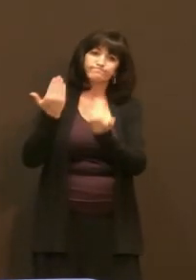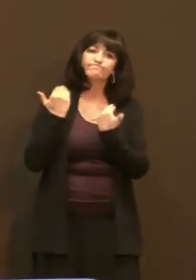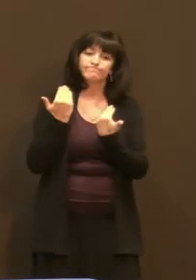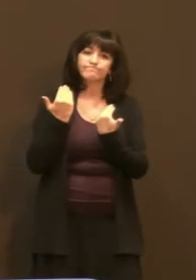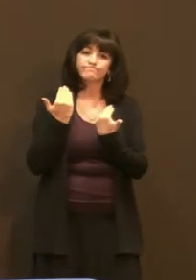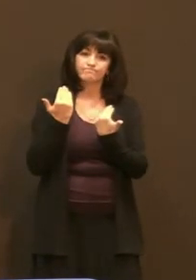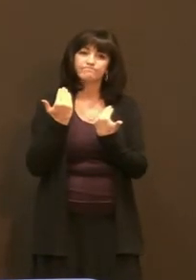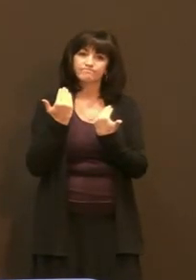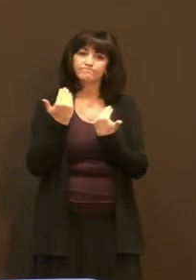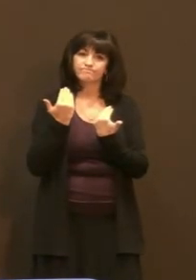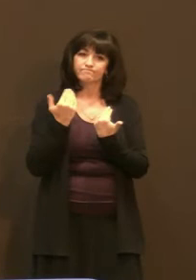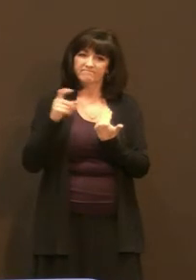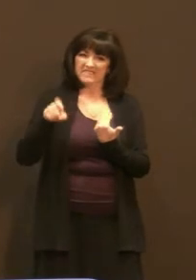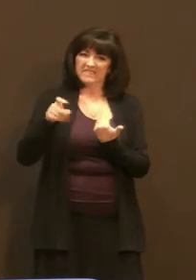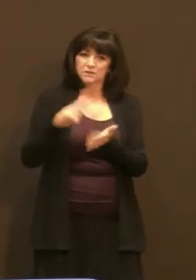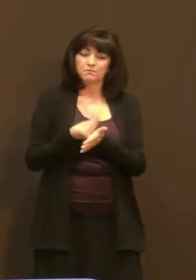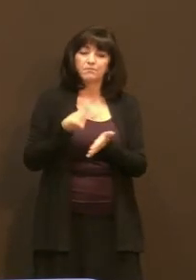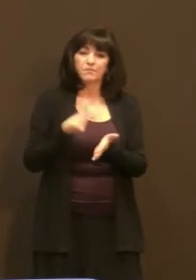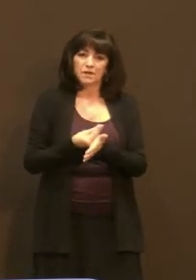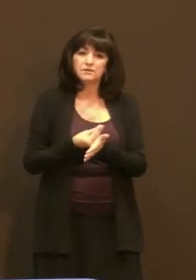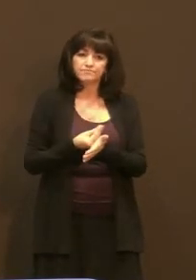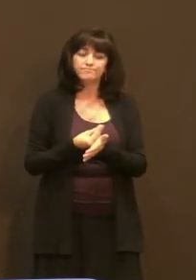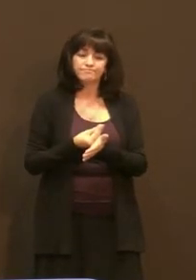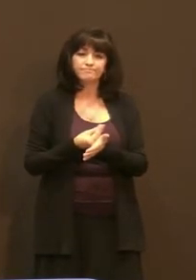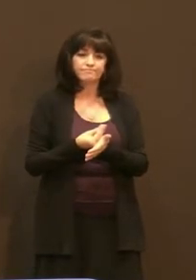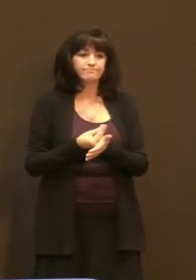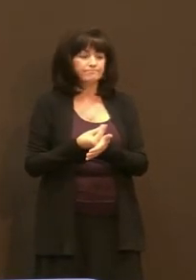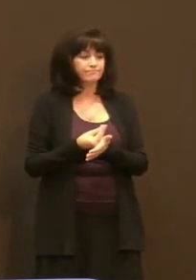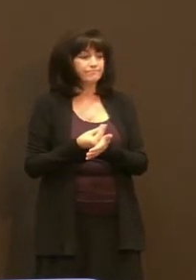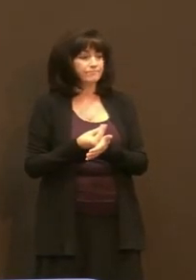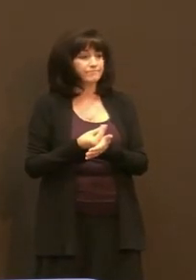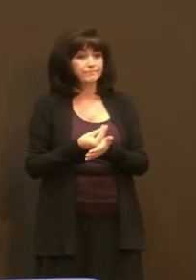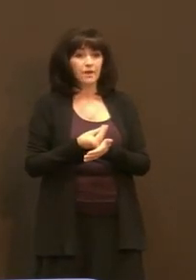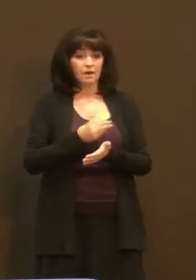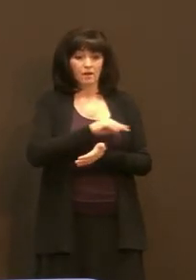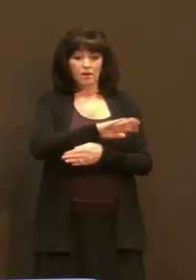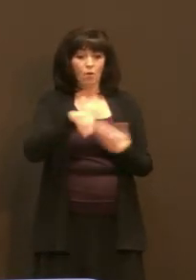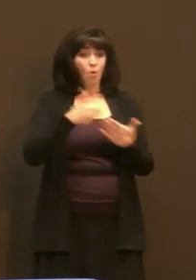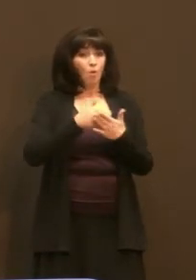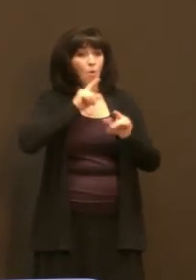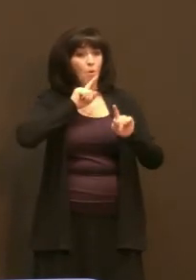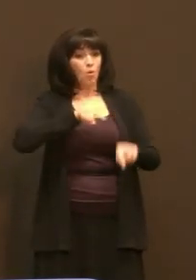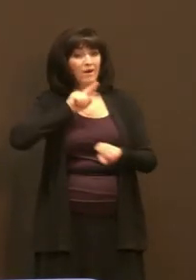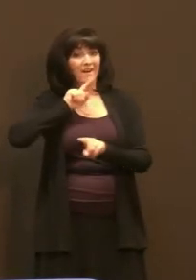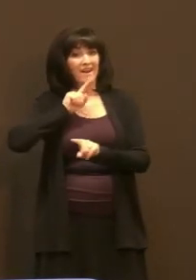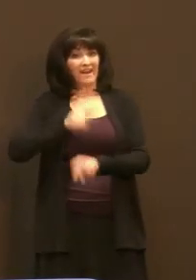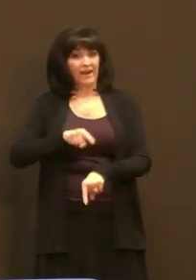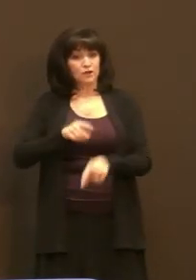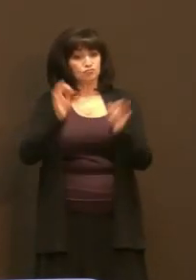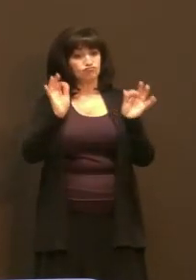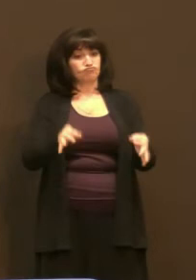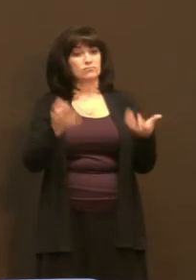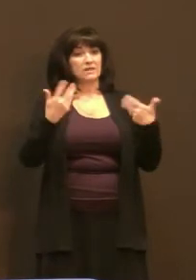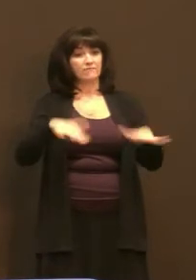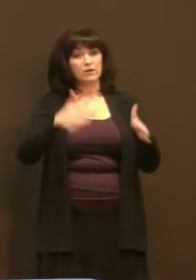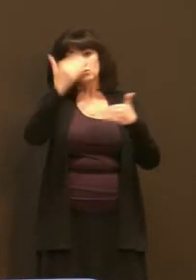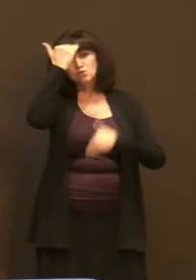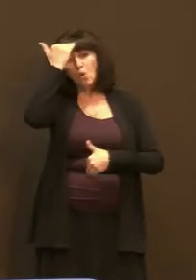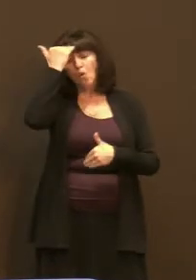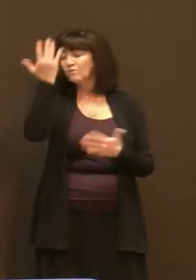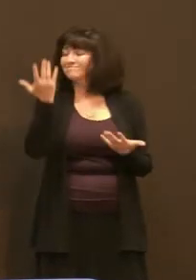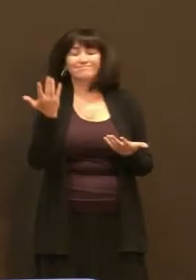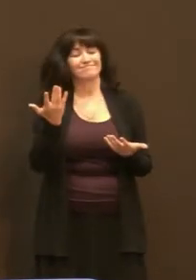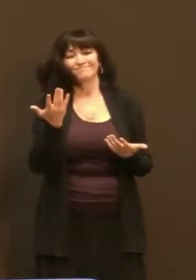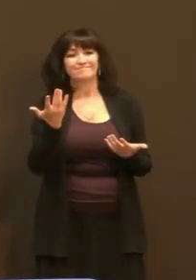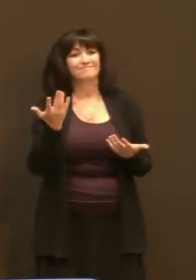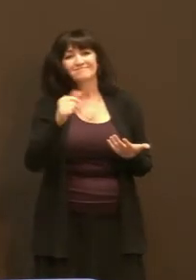yesterday. I don't have all those answers with me. I don't know that AJ does or Dr. Rattay, but it is an issue that we're trying to stay